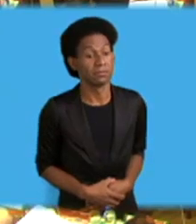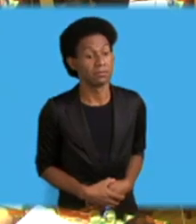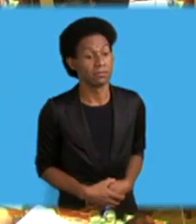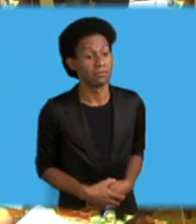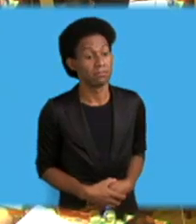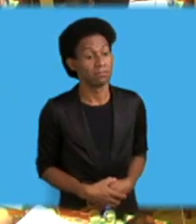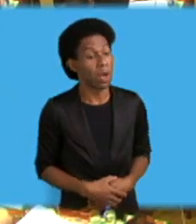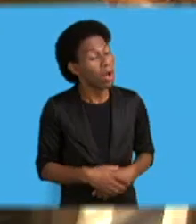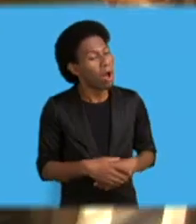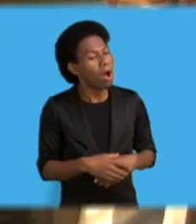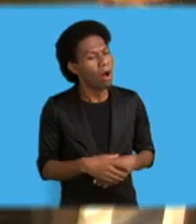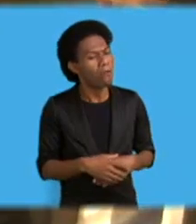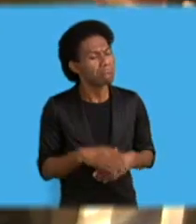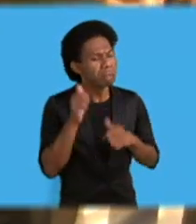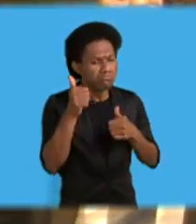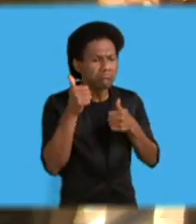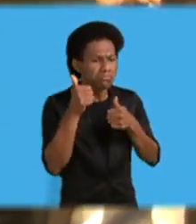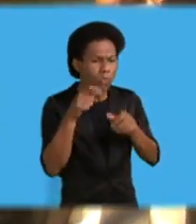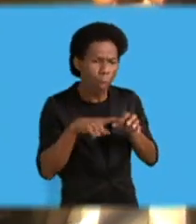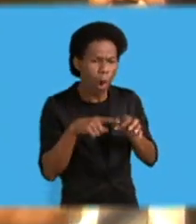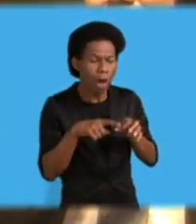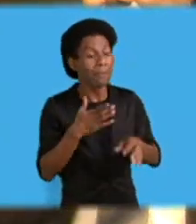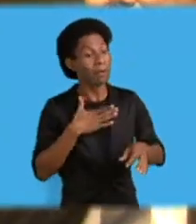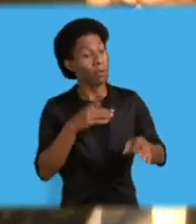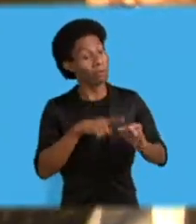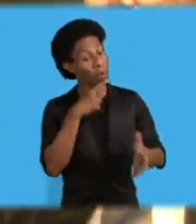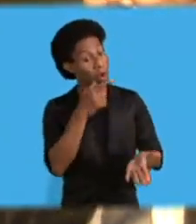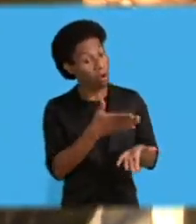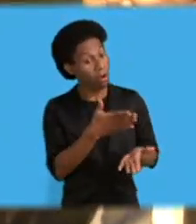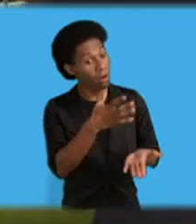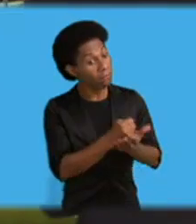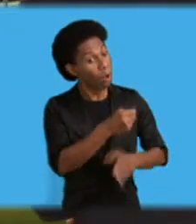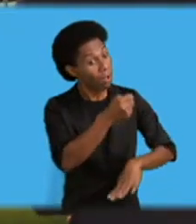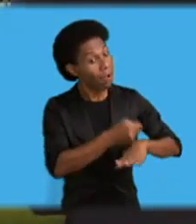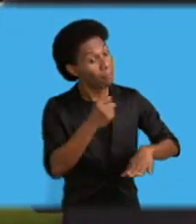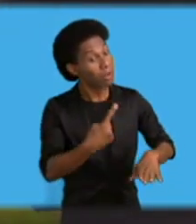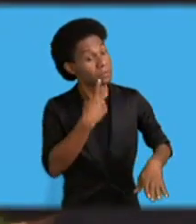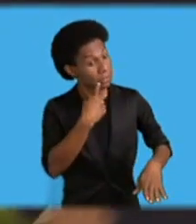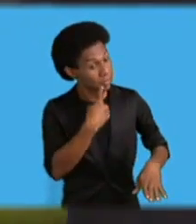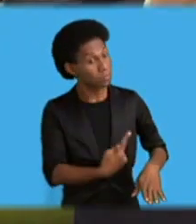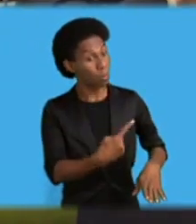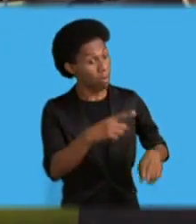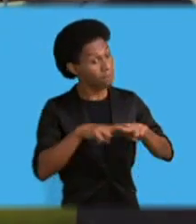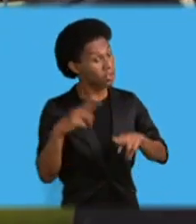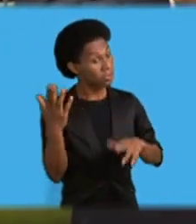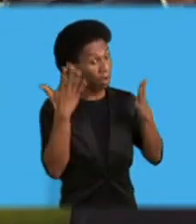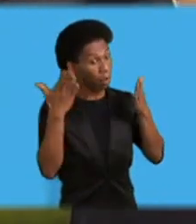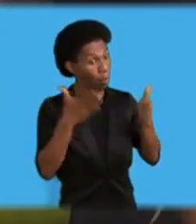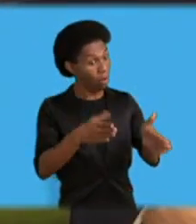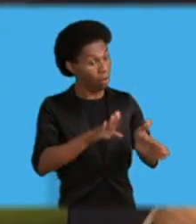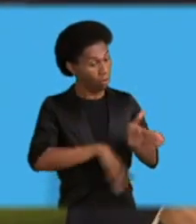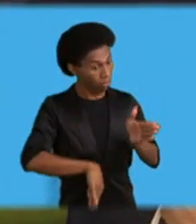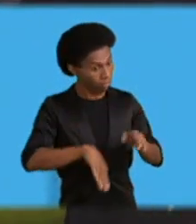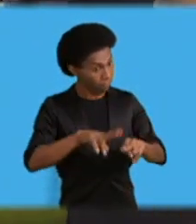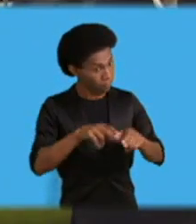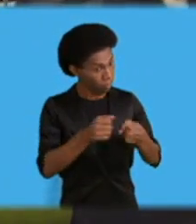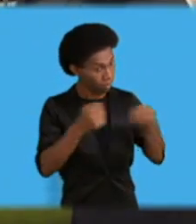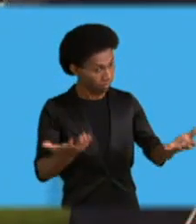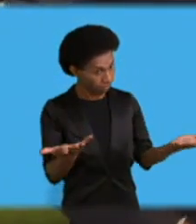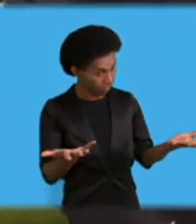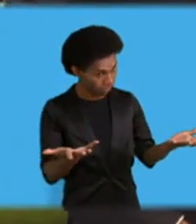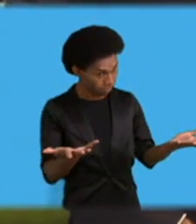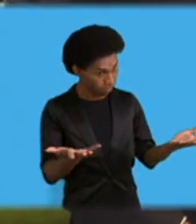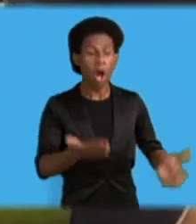you confirm that government gave that directive? Madam Speaker, the honourable member has stood in this house and said that he can